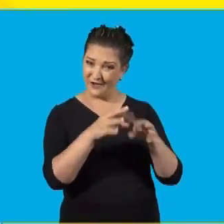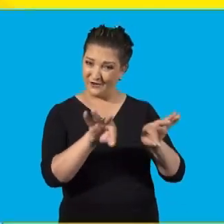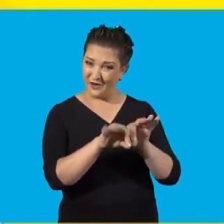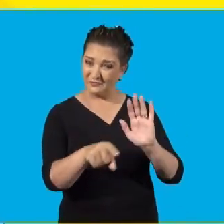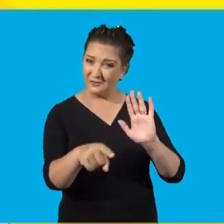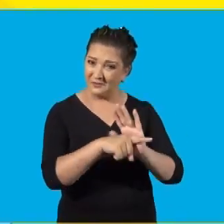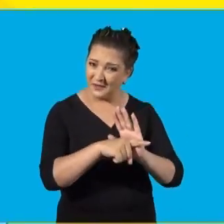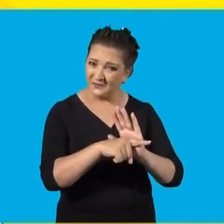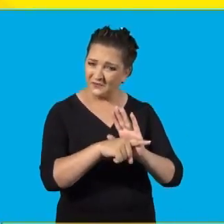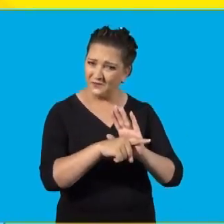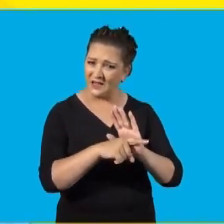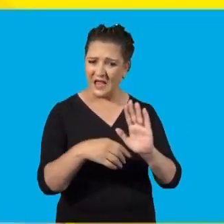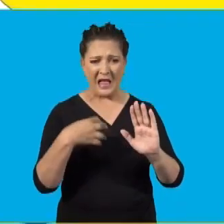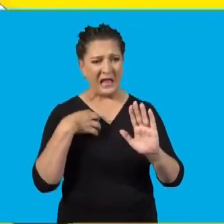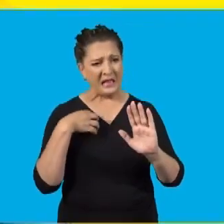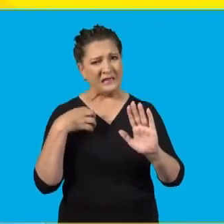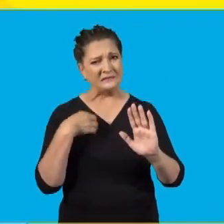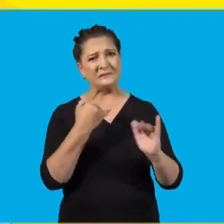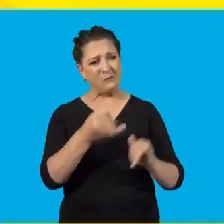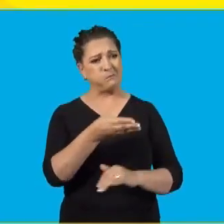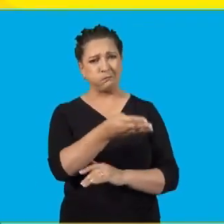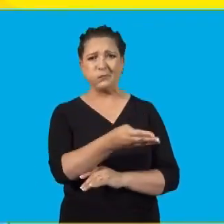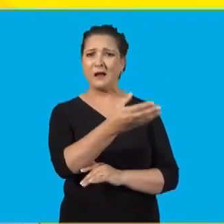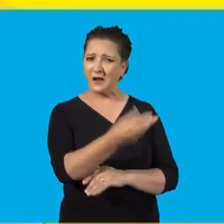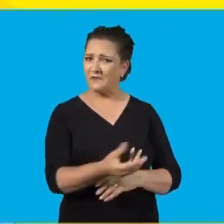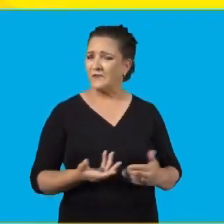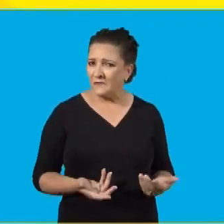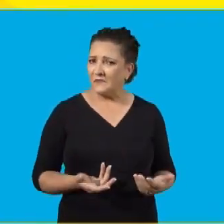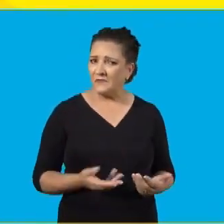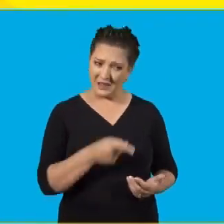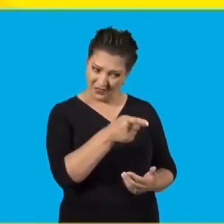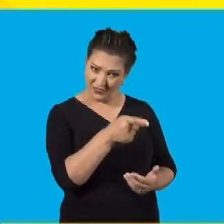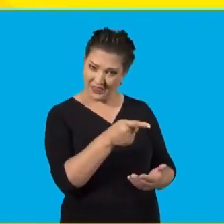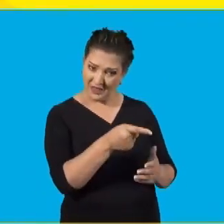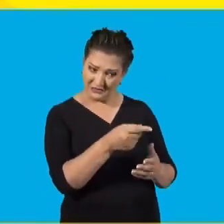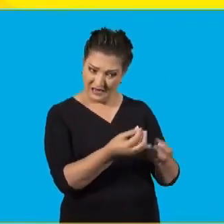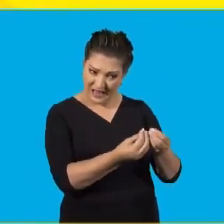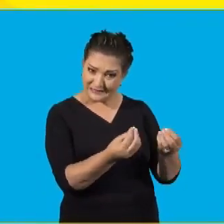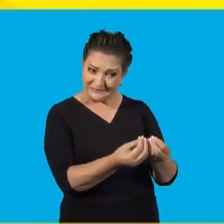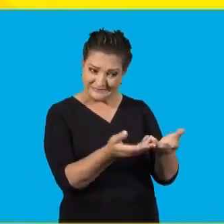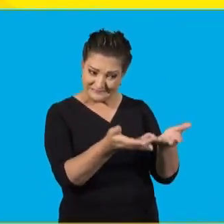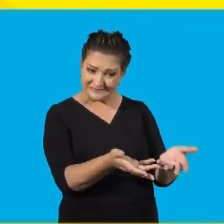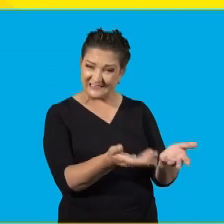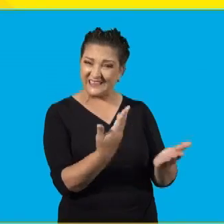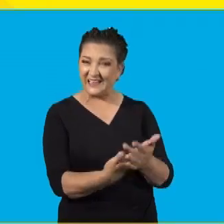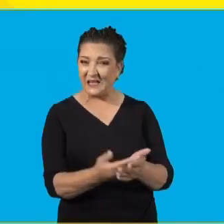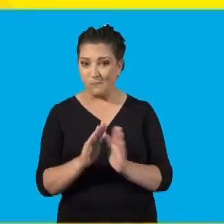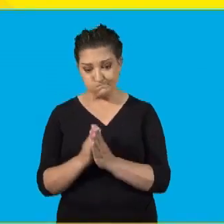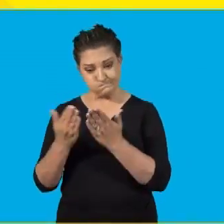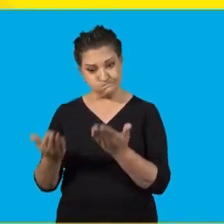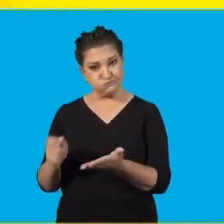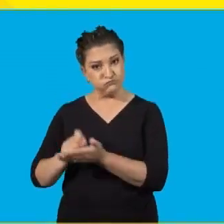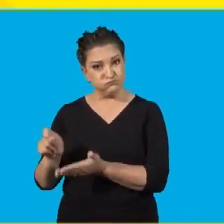negative. An asset that is still physically existing cannot be recorded in the business books